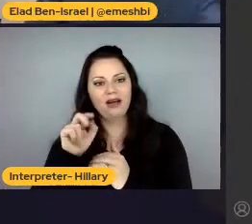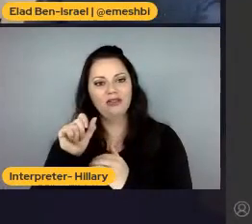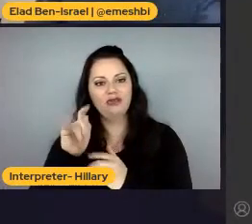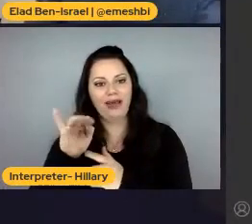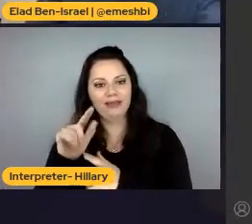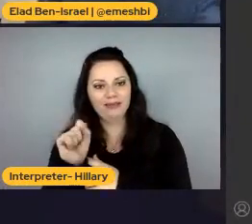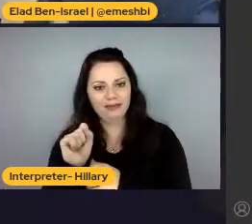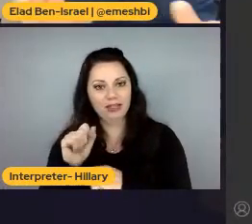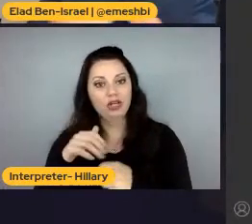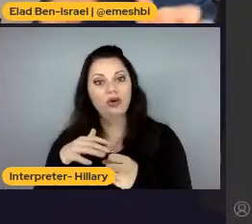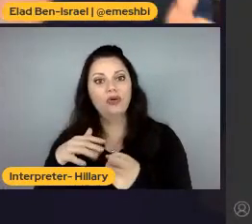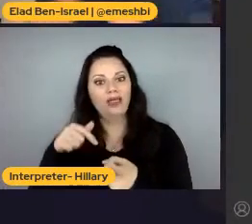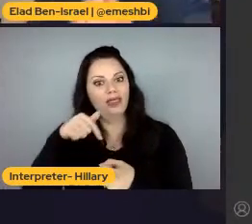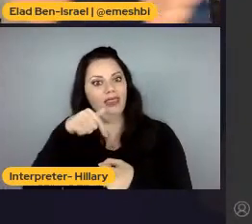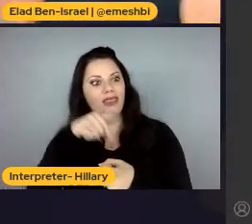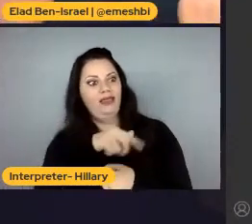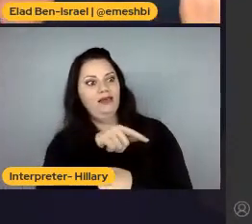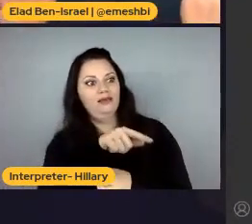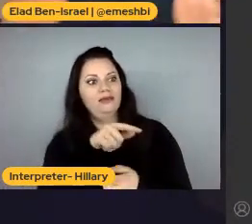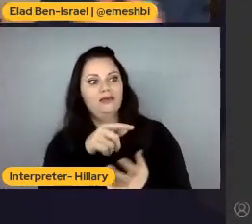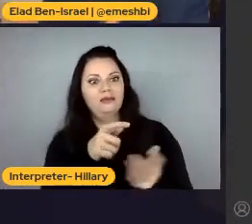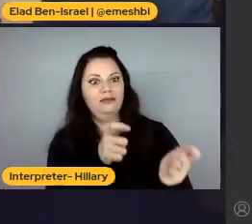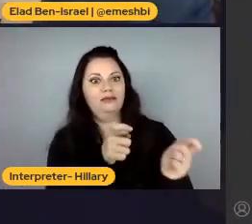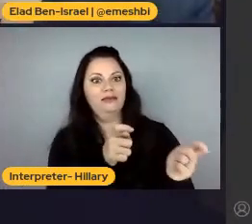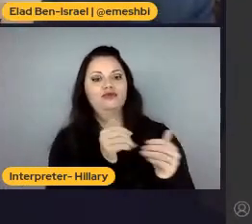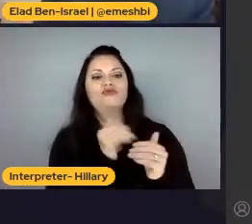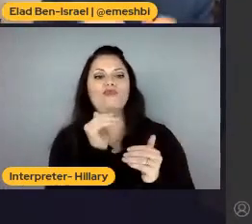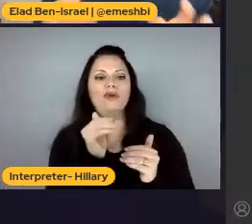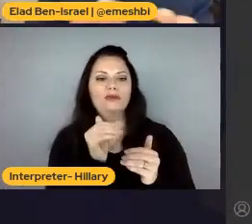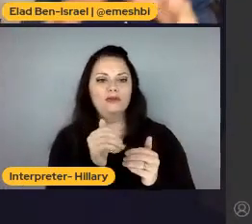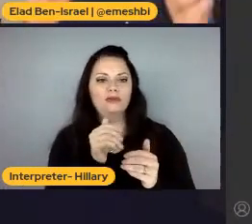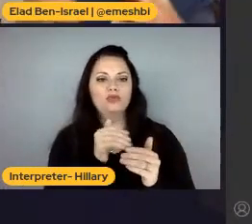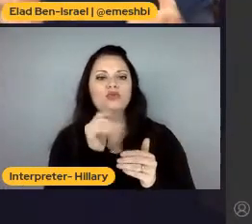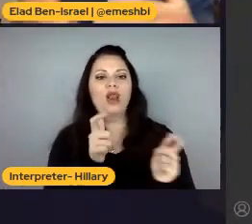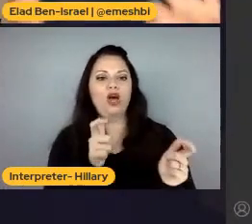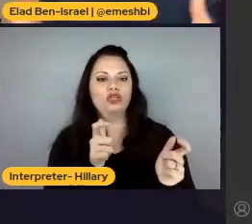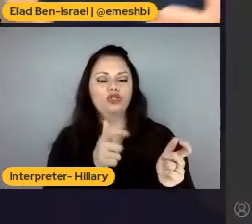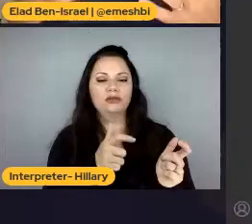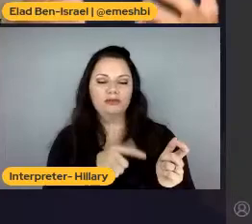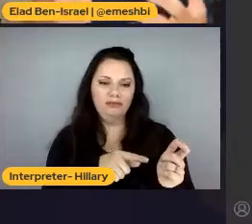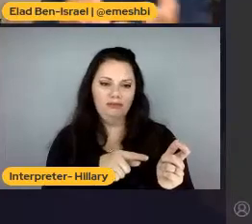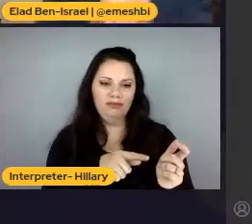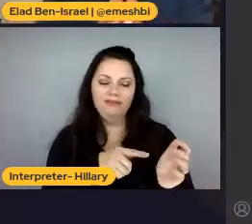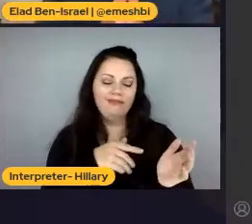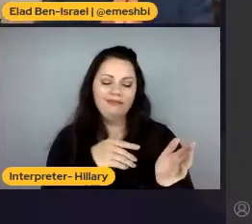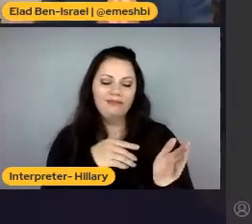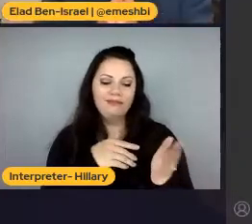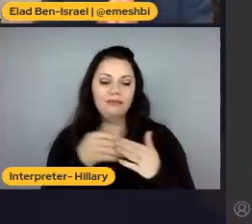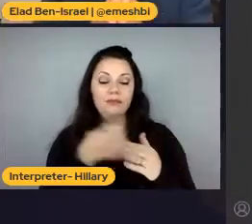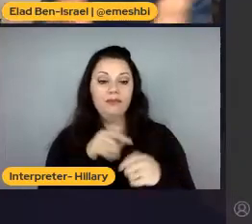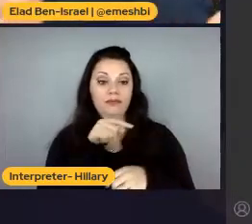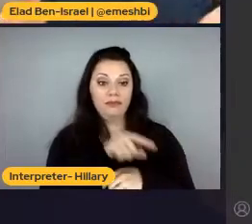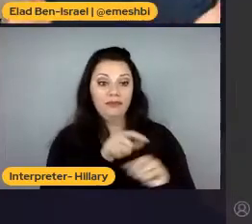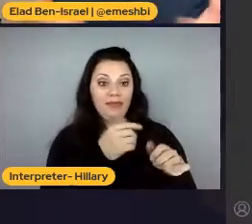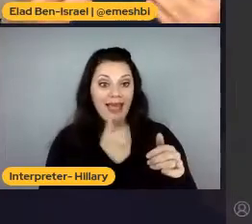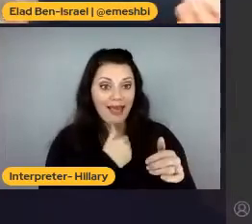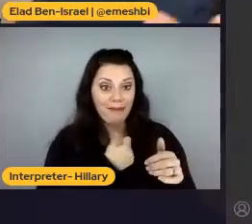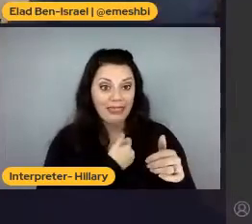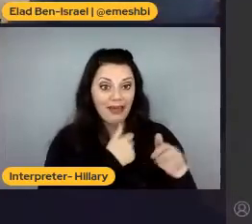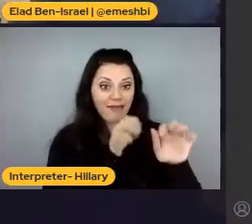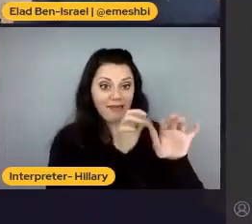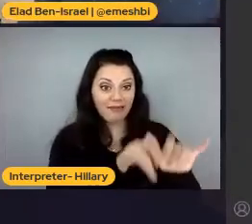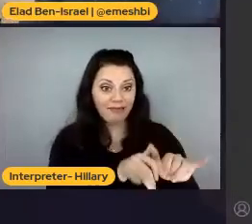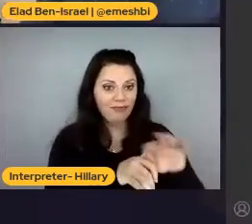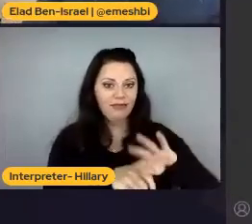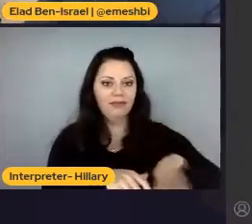area that TypeScript gives me here might be a little too large. And so instead of, but that's anyway, instead of doing that by hand, let's try to do it